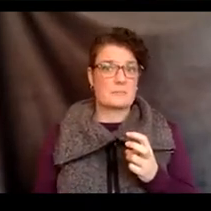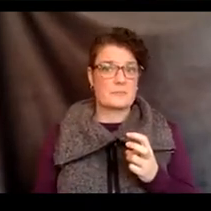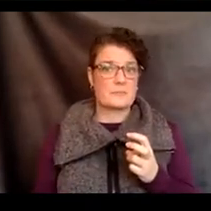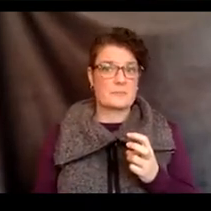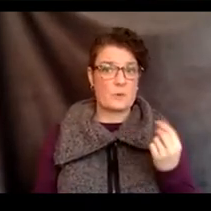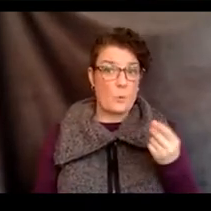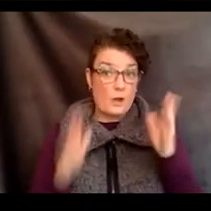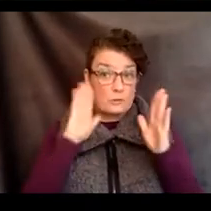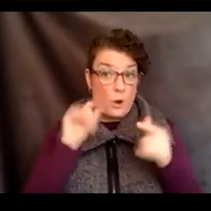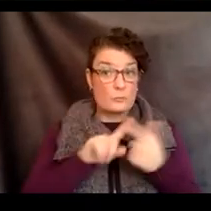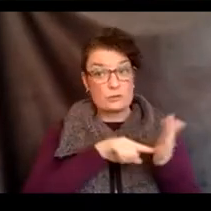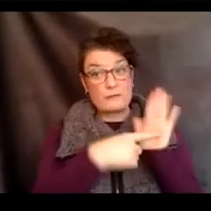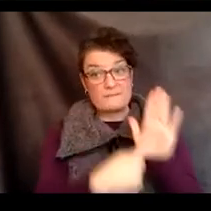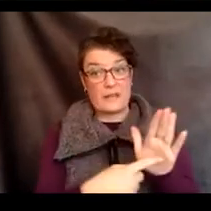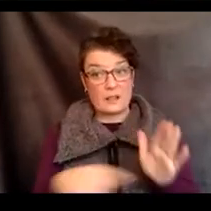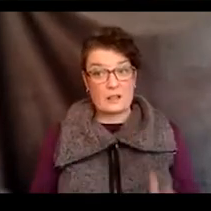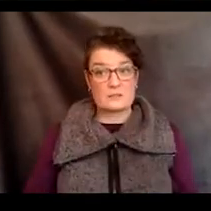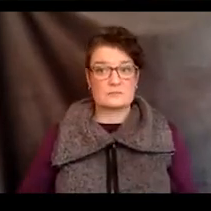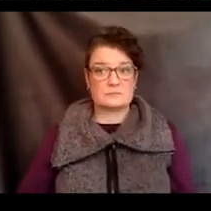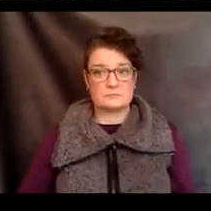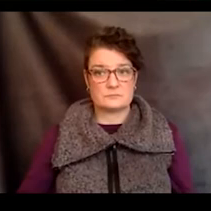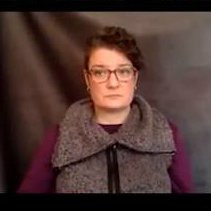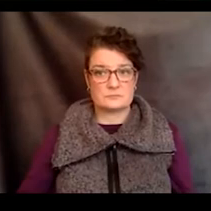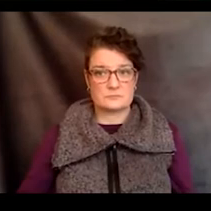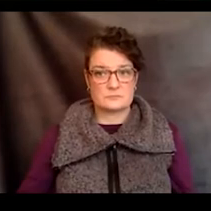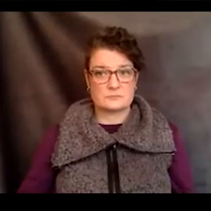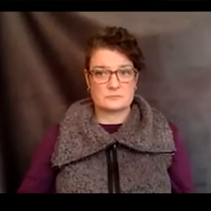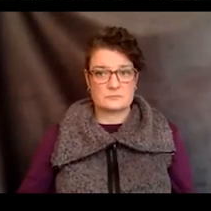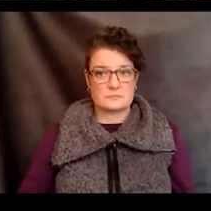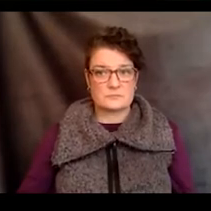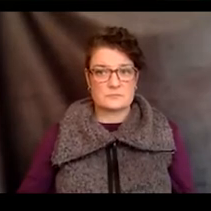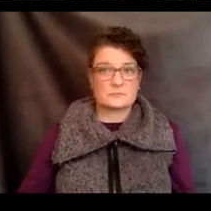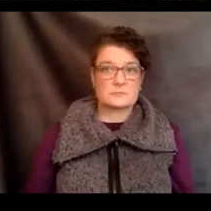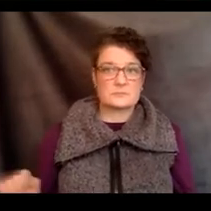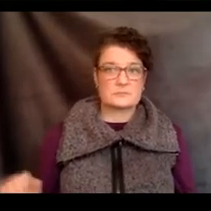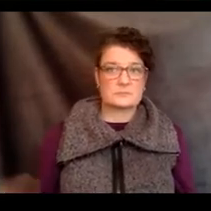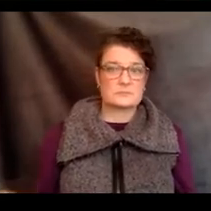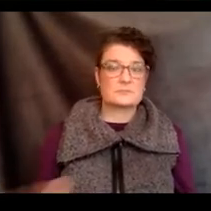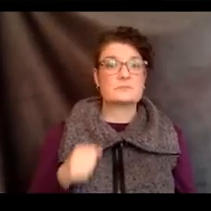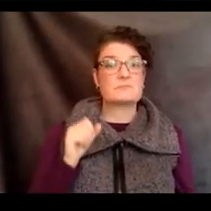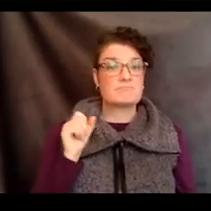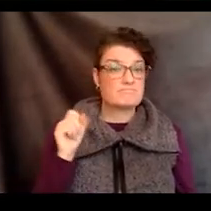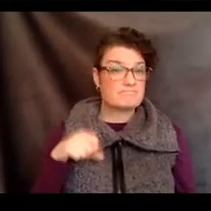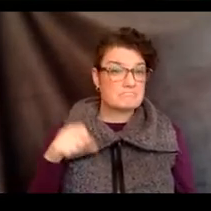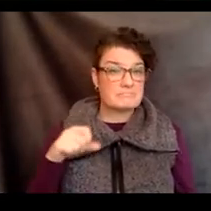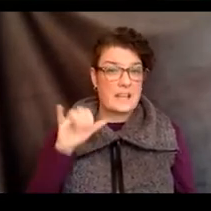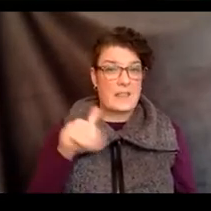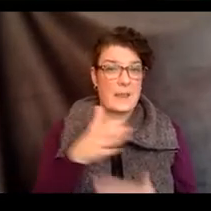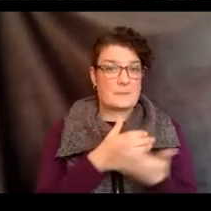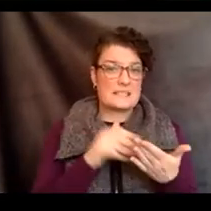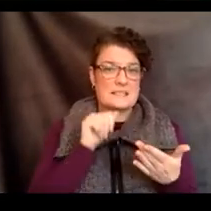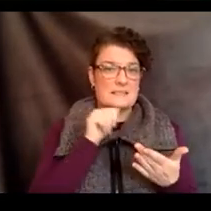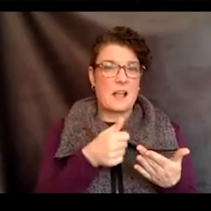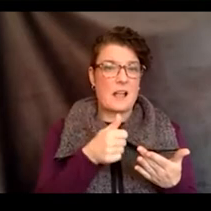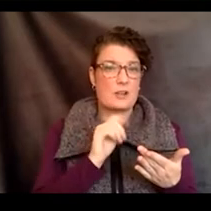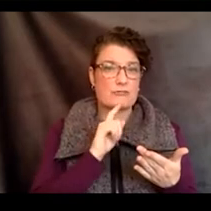to reveal in approaching it that way? Yeah, I mean, it's not a piece that is sort of looking at